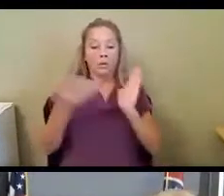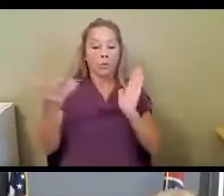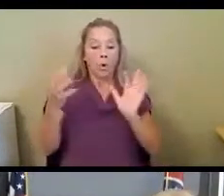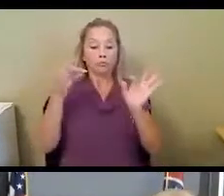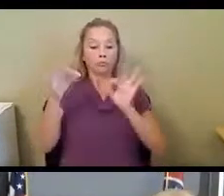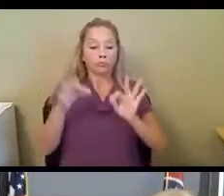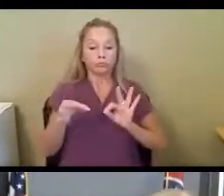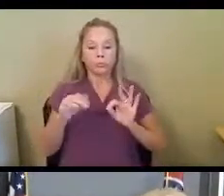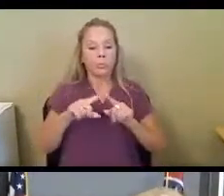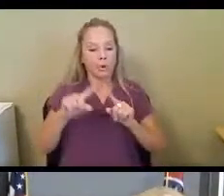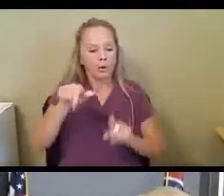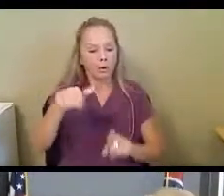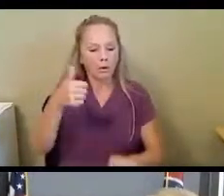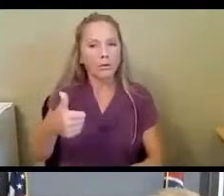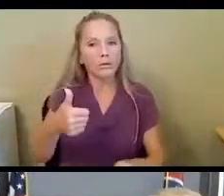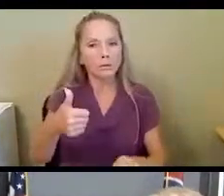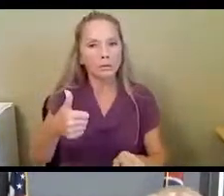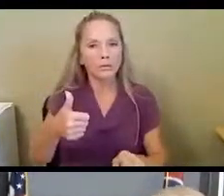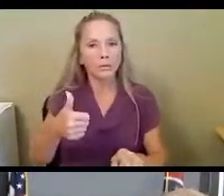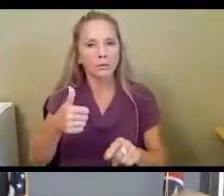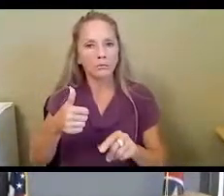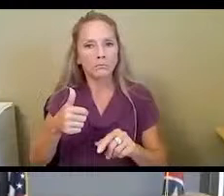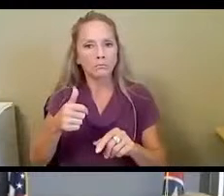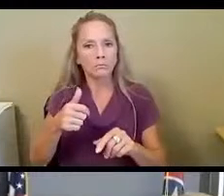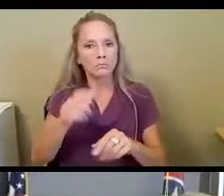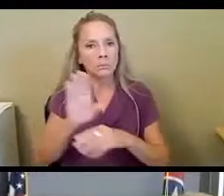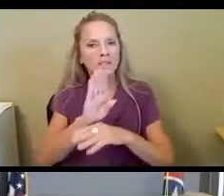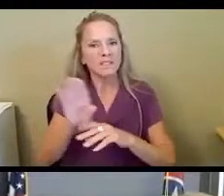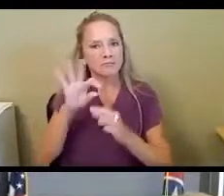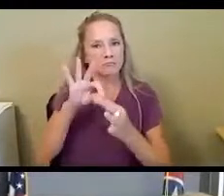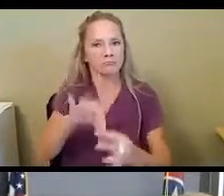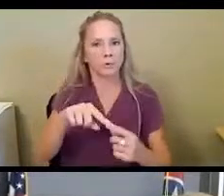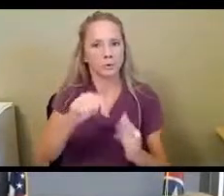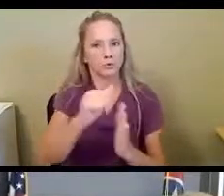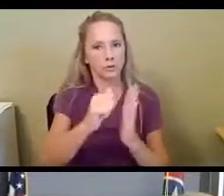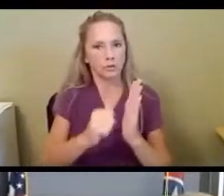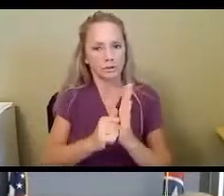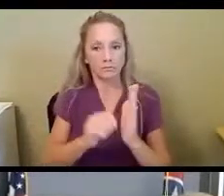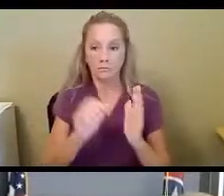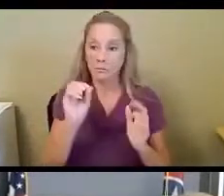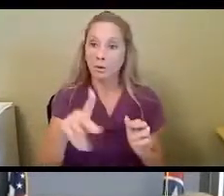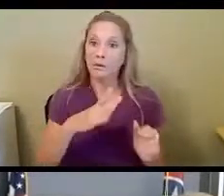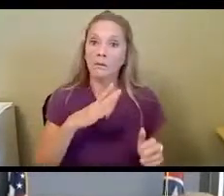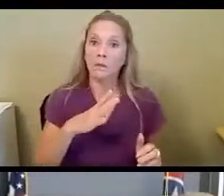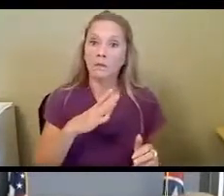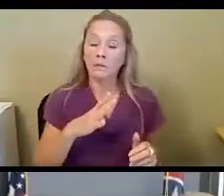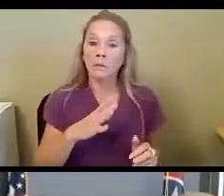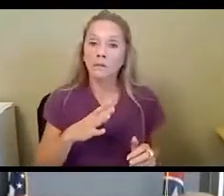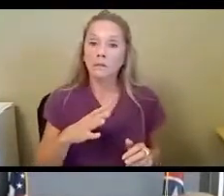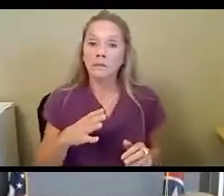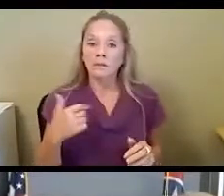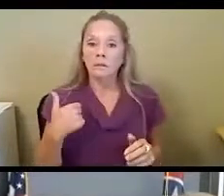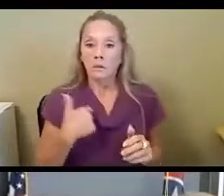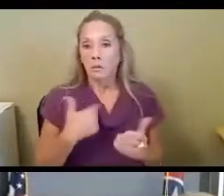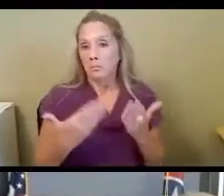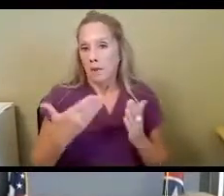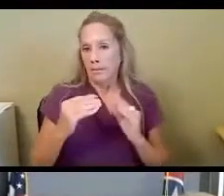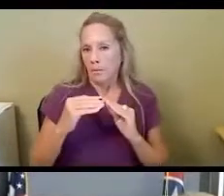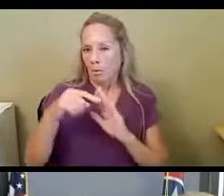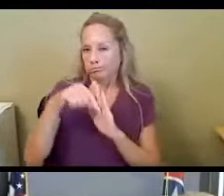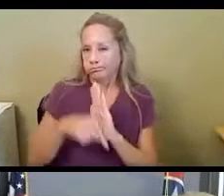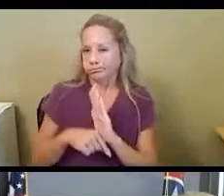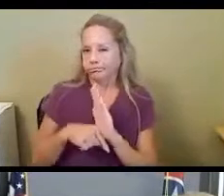And we can probably go into that in more detail as it applies to any of the items that are down in the agenda